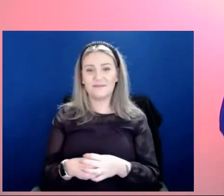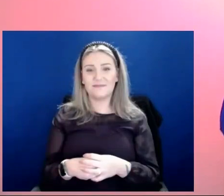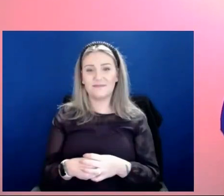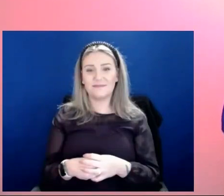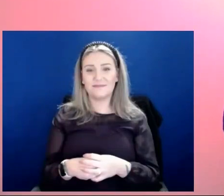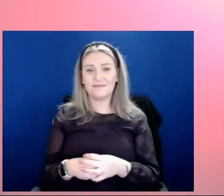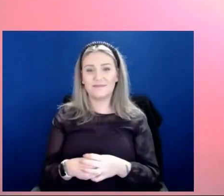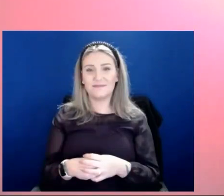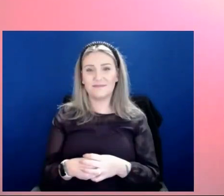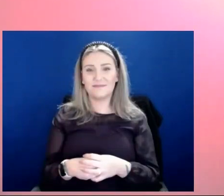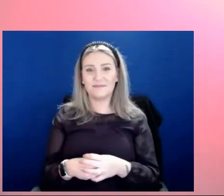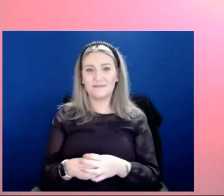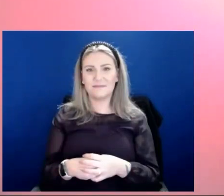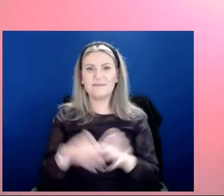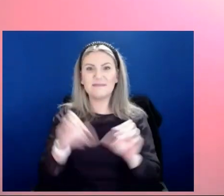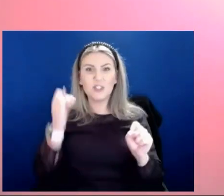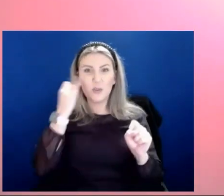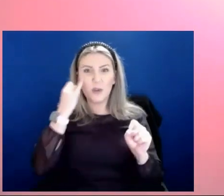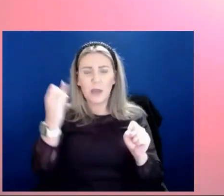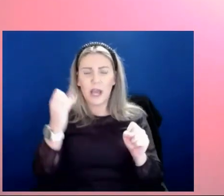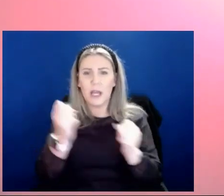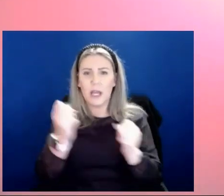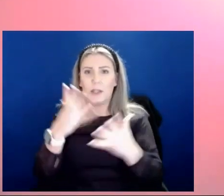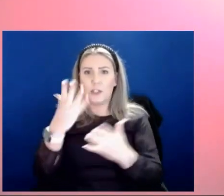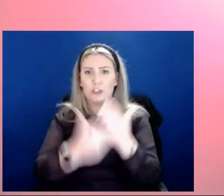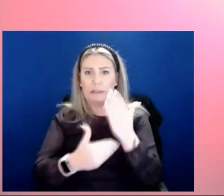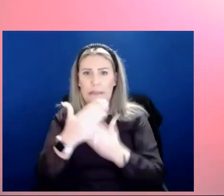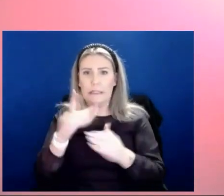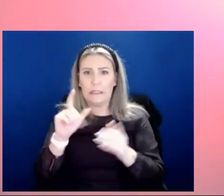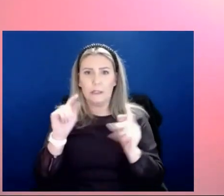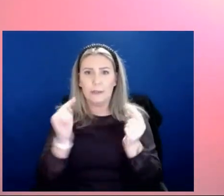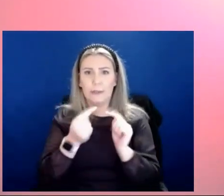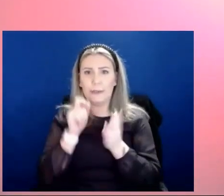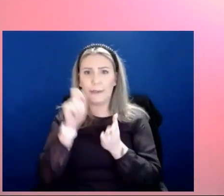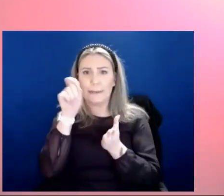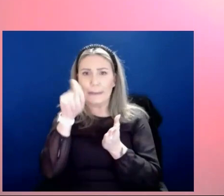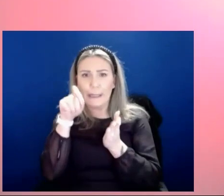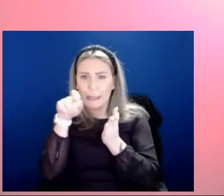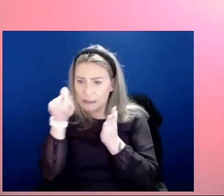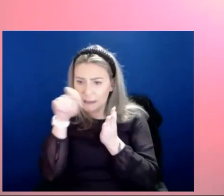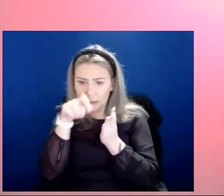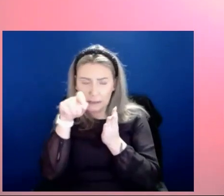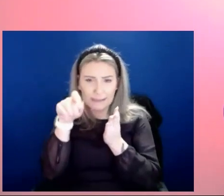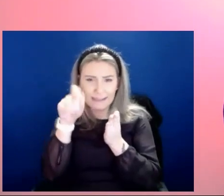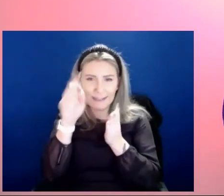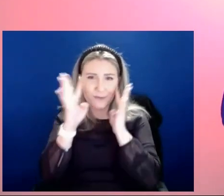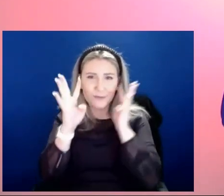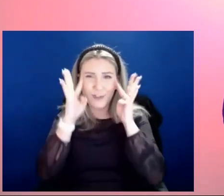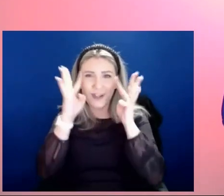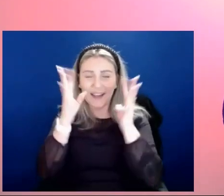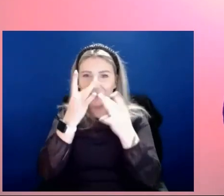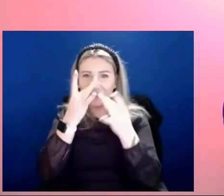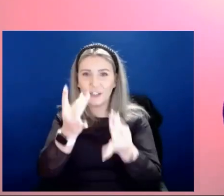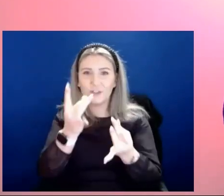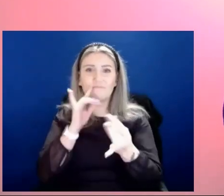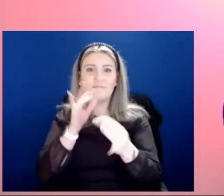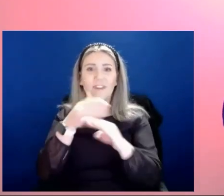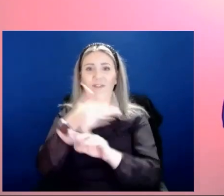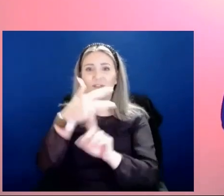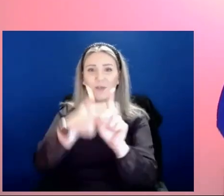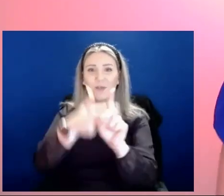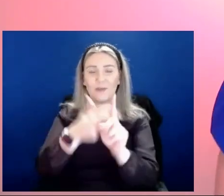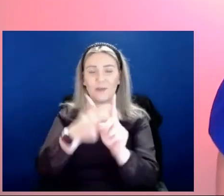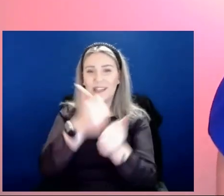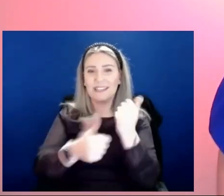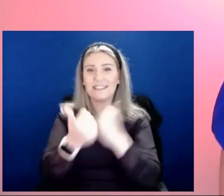Can you imagine how much your hand would hurt doing all those little dots? It's so creative and interesting. After 3 months, every single one of those hearts